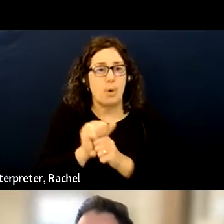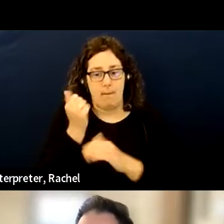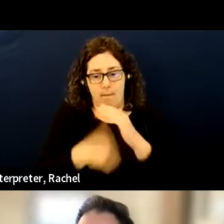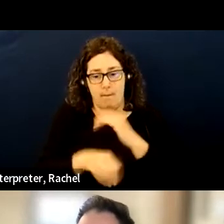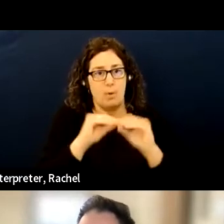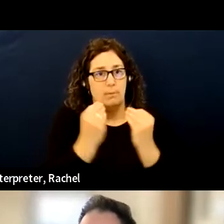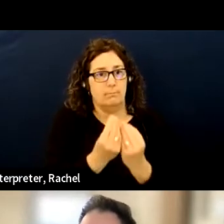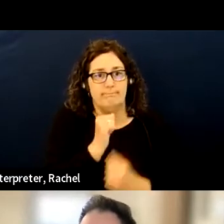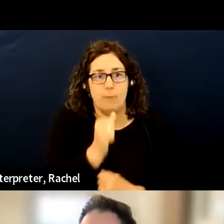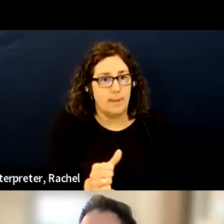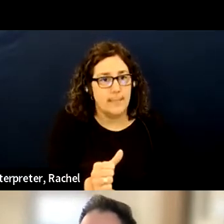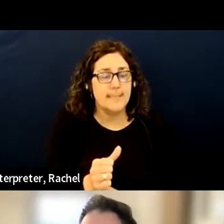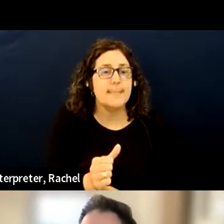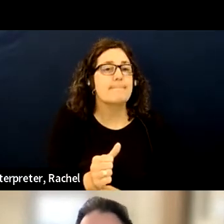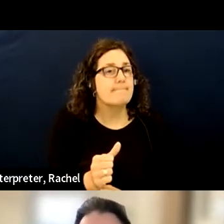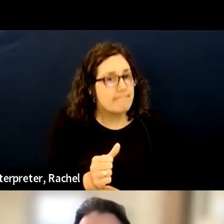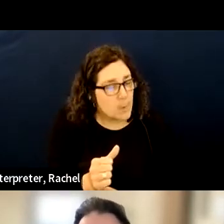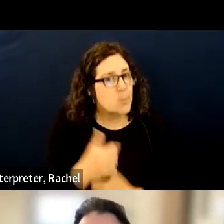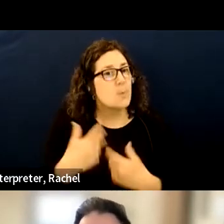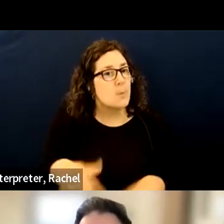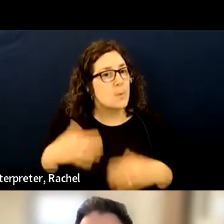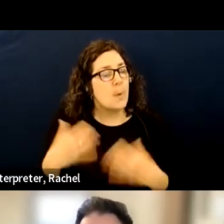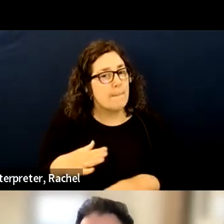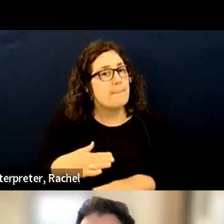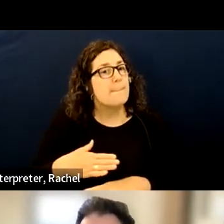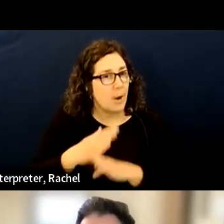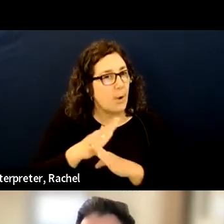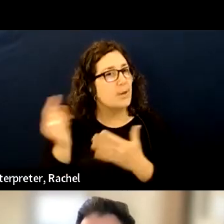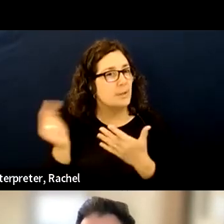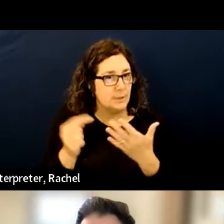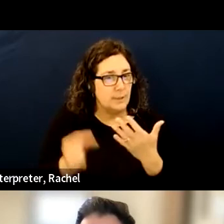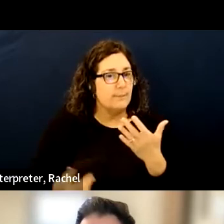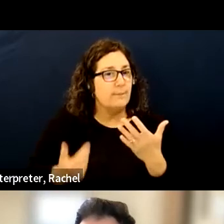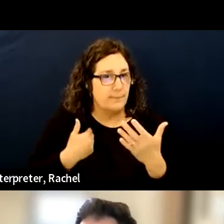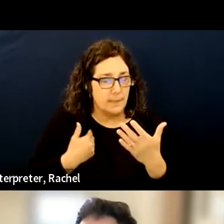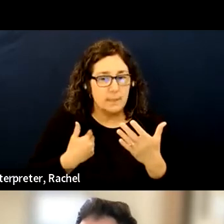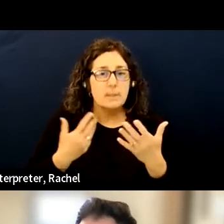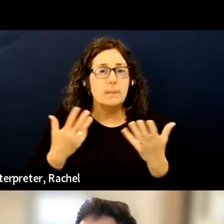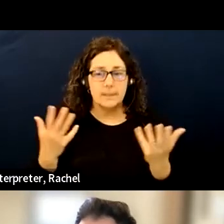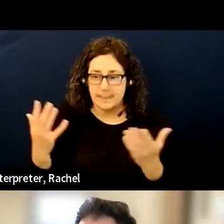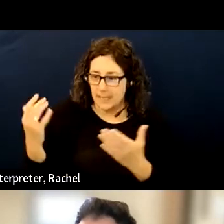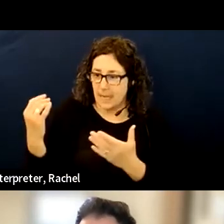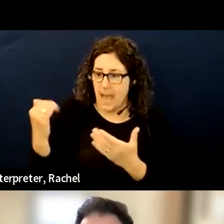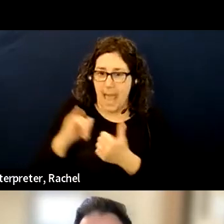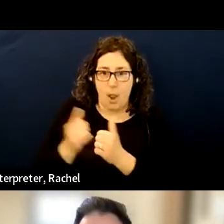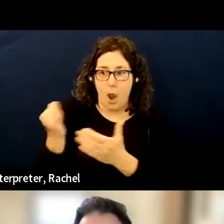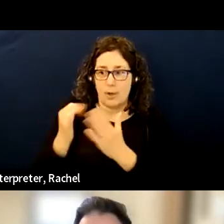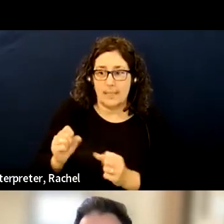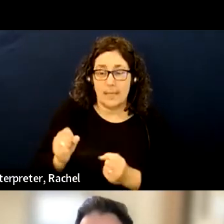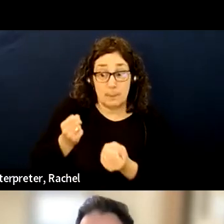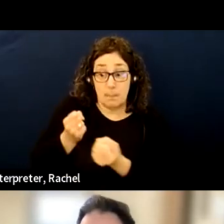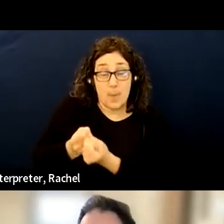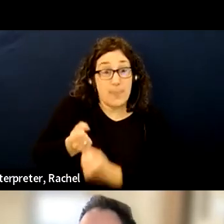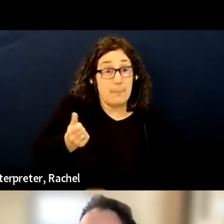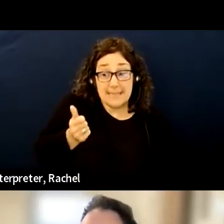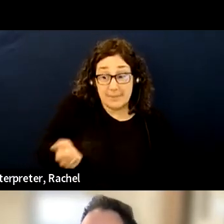So there's some barriers in the way of how artists are able to support themselves and